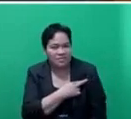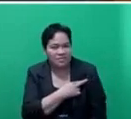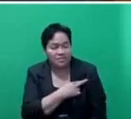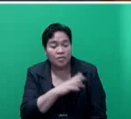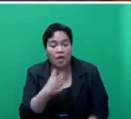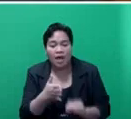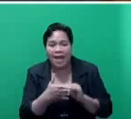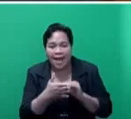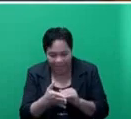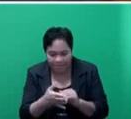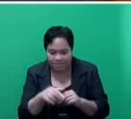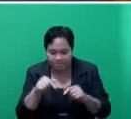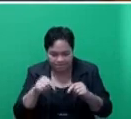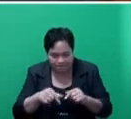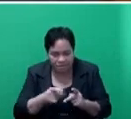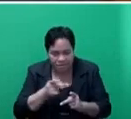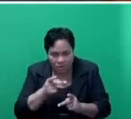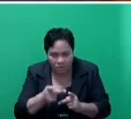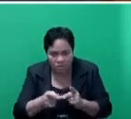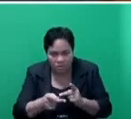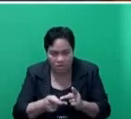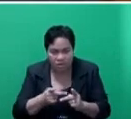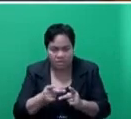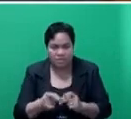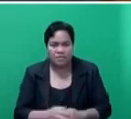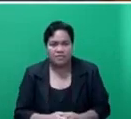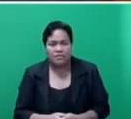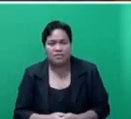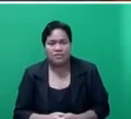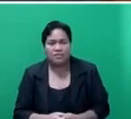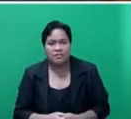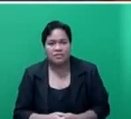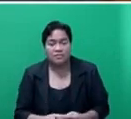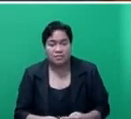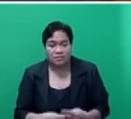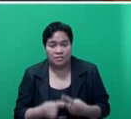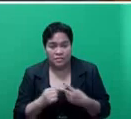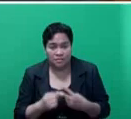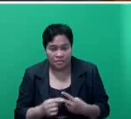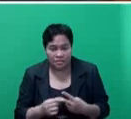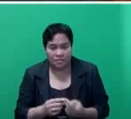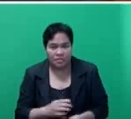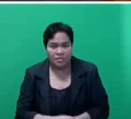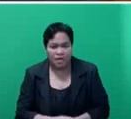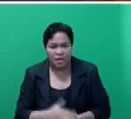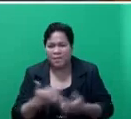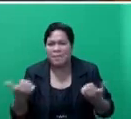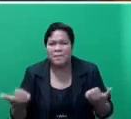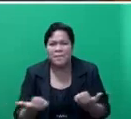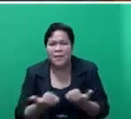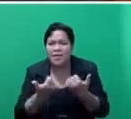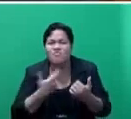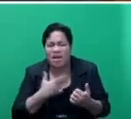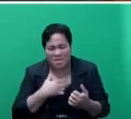this process, Honourable Speaker. Too often, Honourable Speaker, we come up with so many